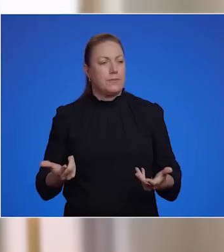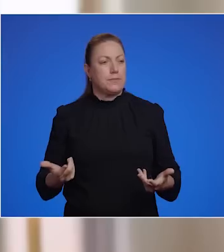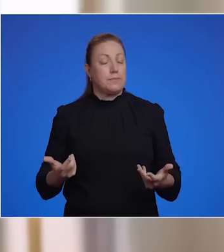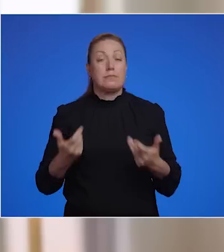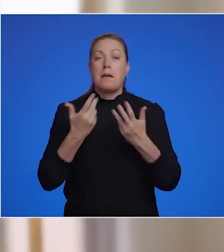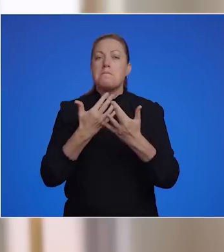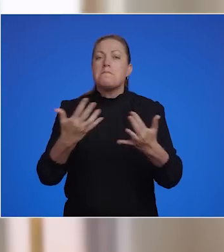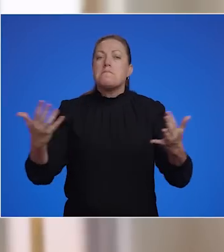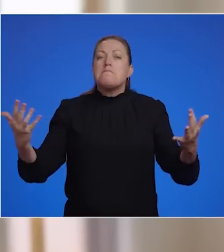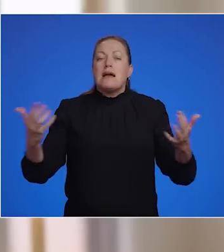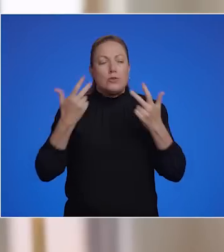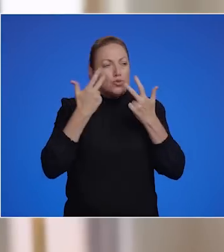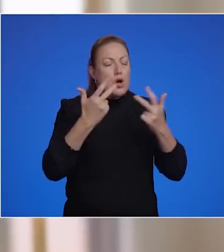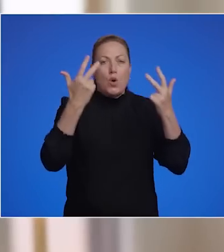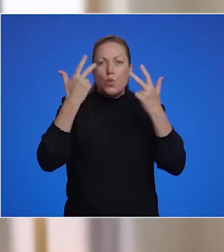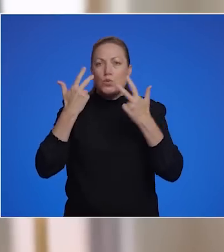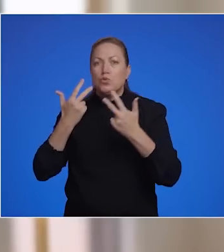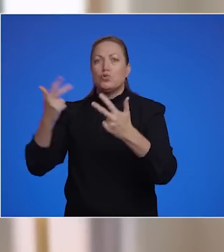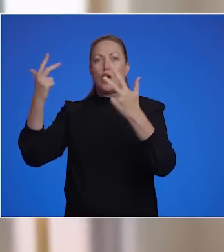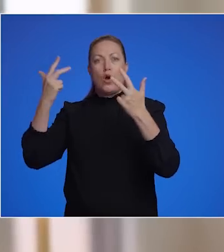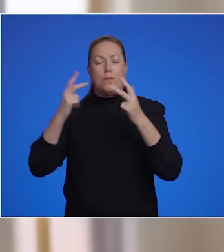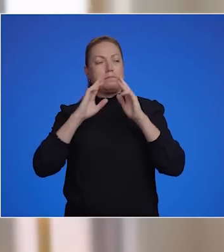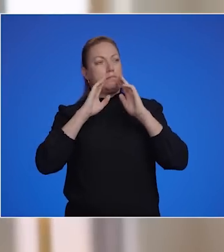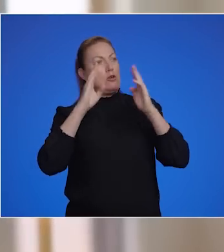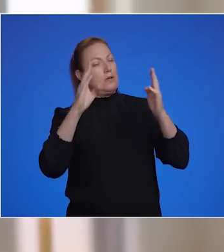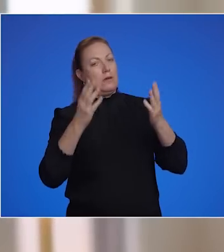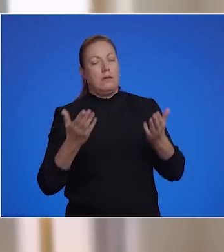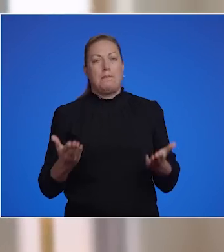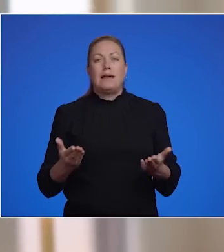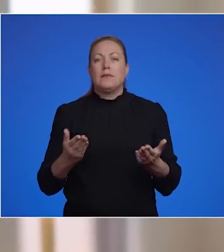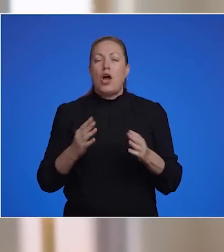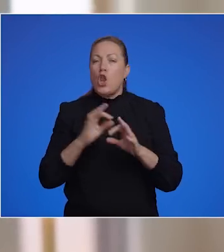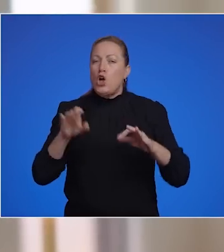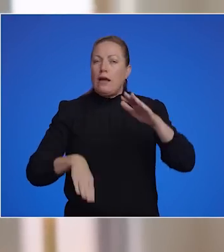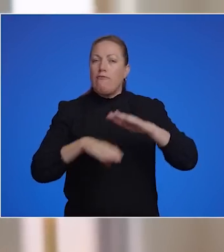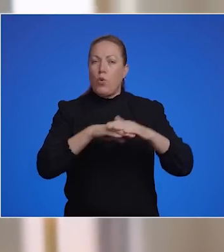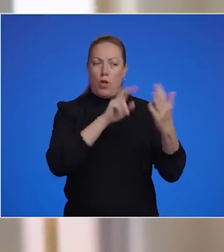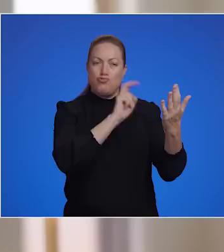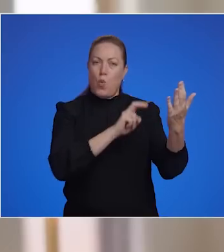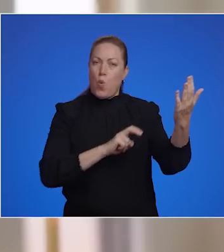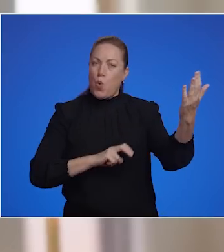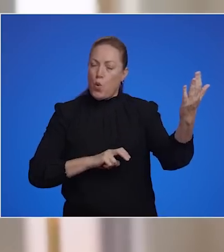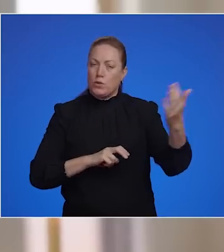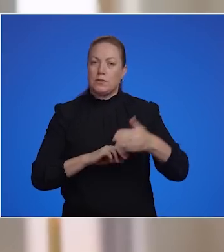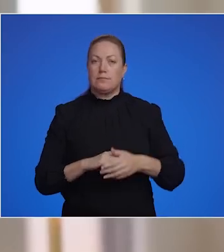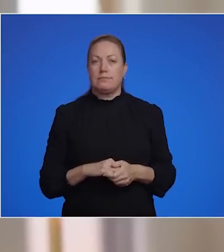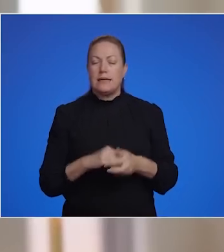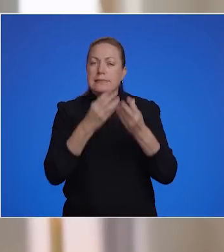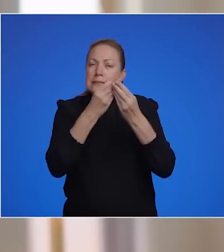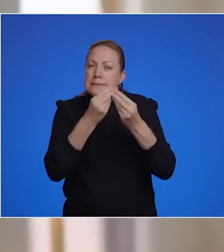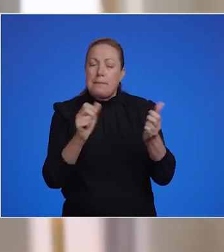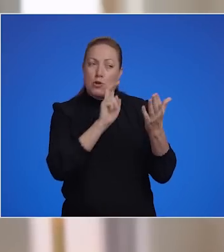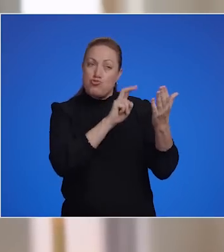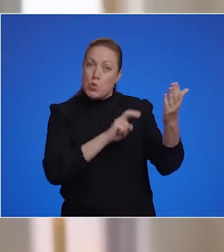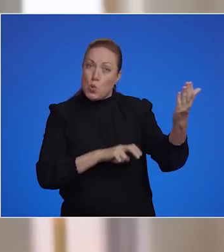There were many other signs that Jesus worked and the disciples saw, but they are not recorded in this book. These are recorded so that you may